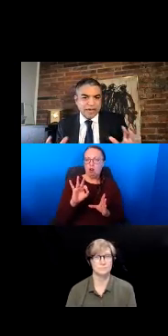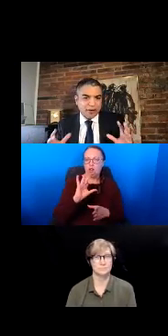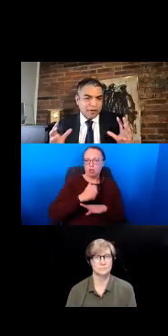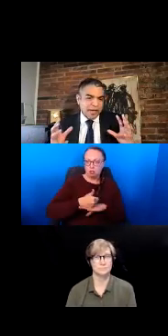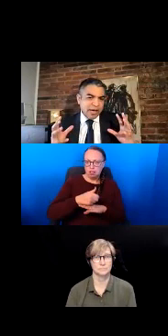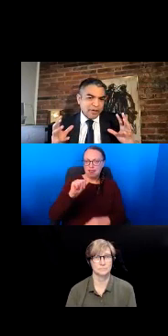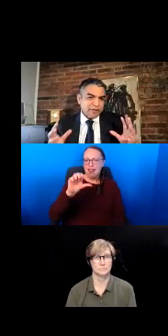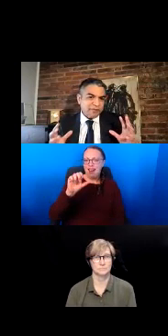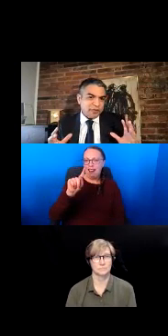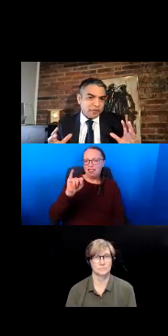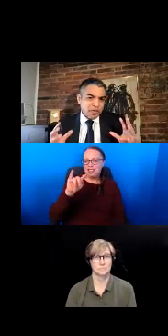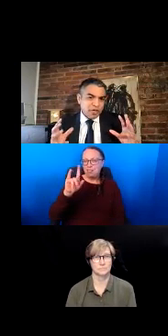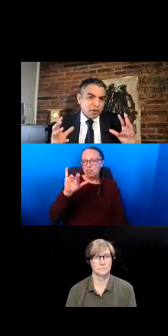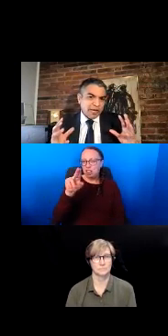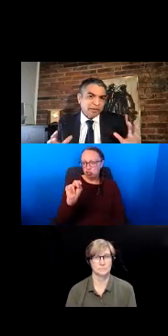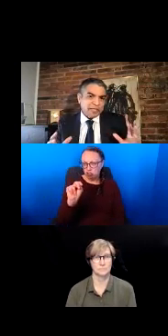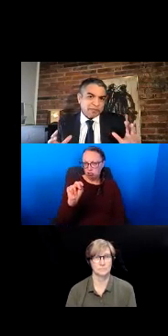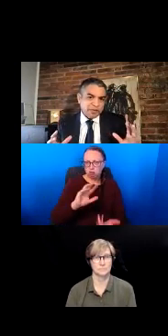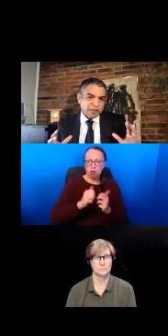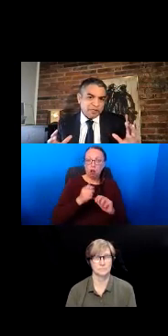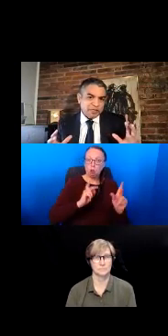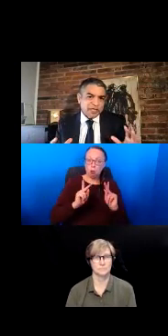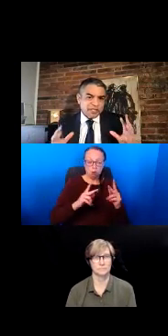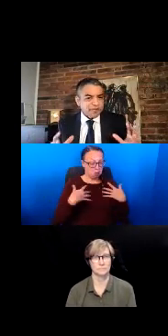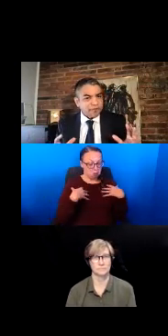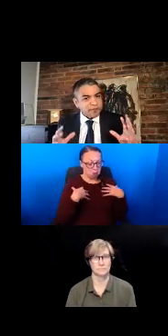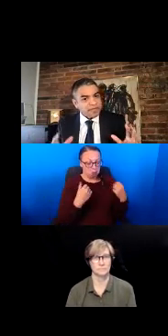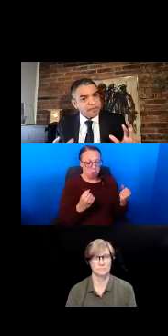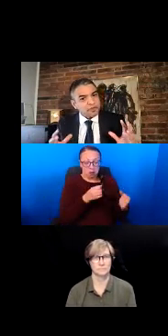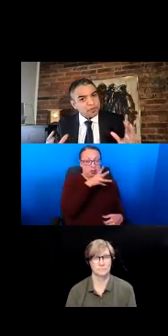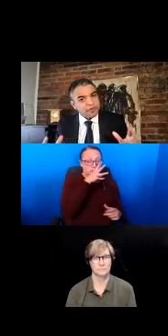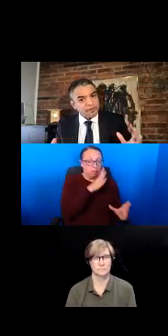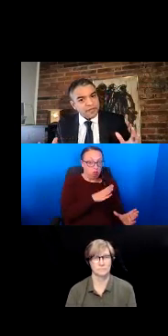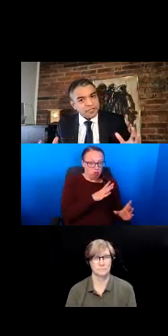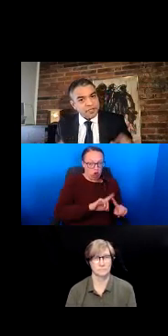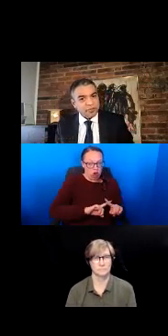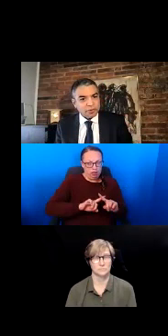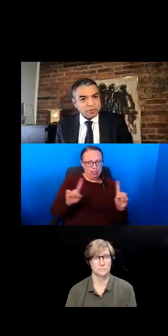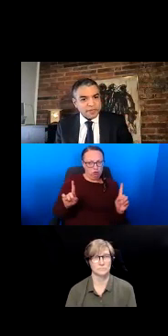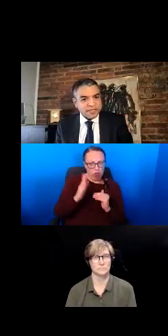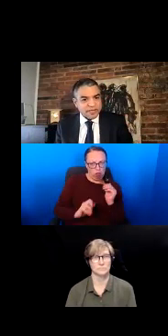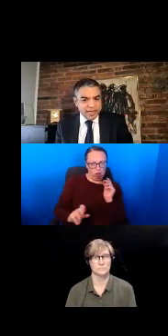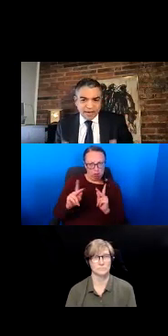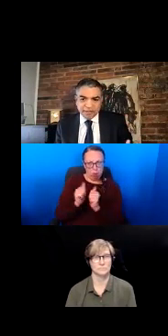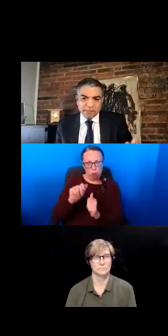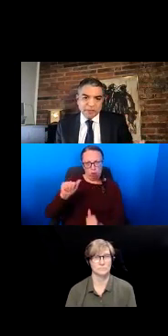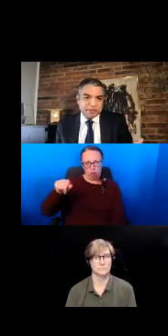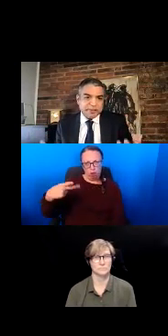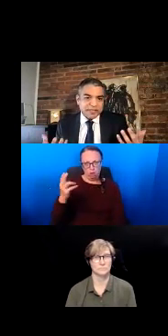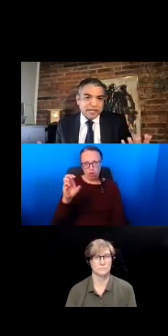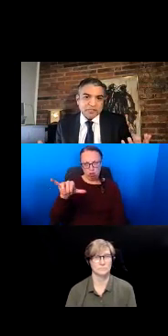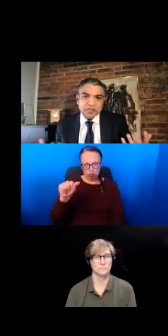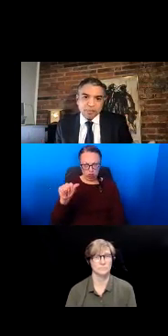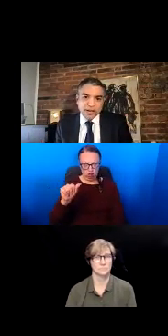You know, how individuals who are healthy speakers differ from individuals with aphasia with respect to how they appear